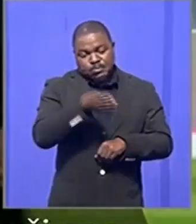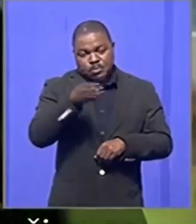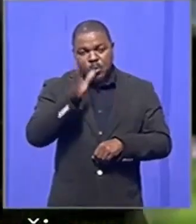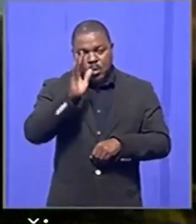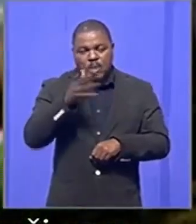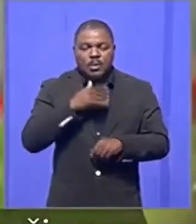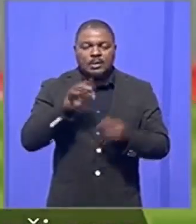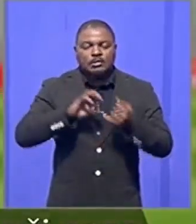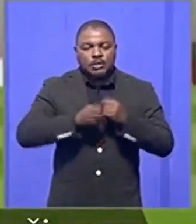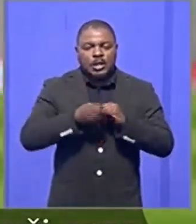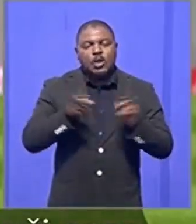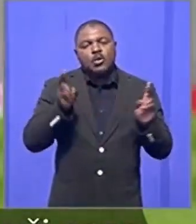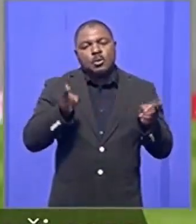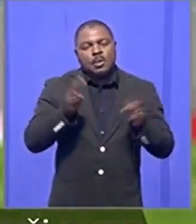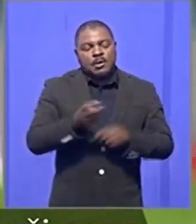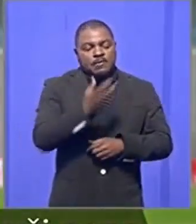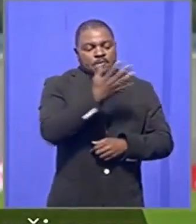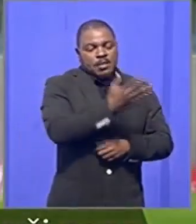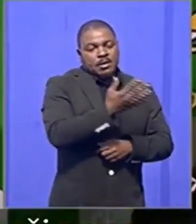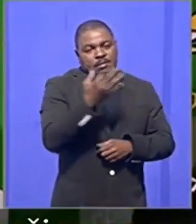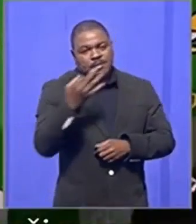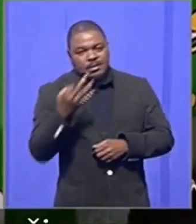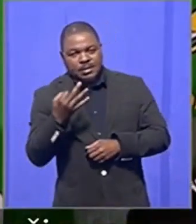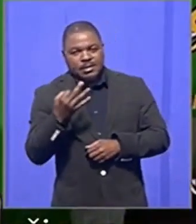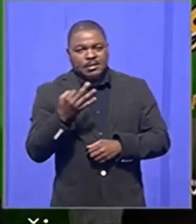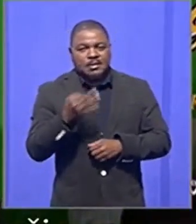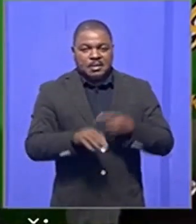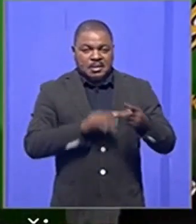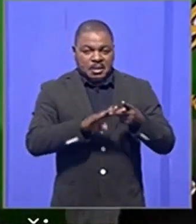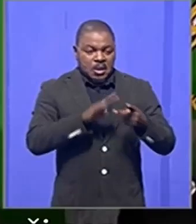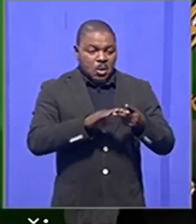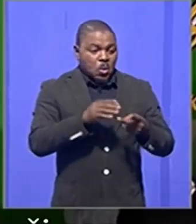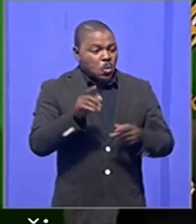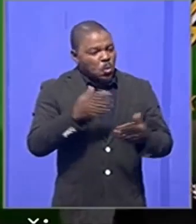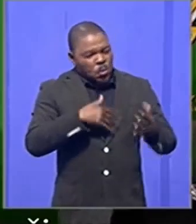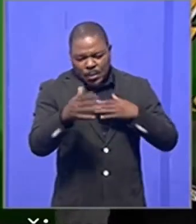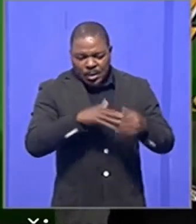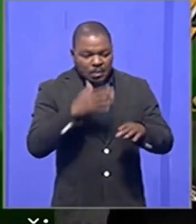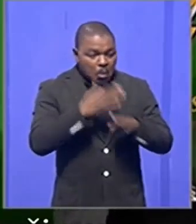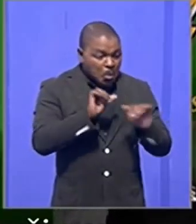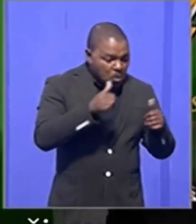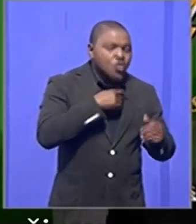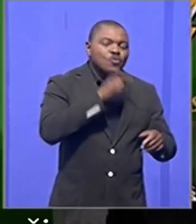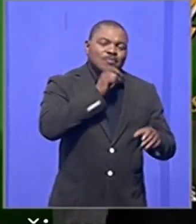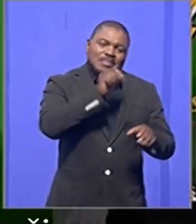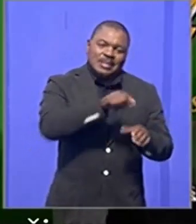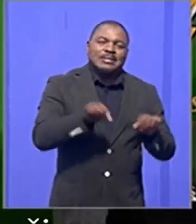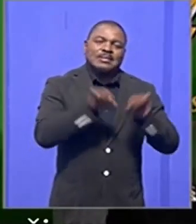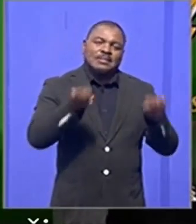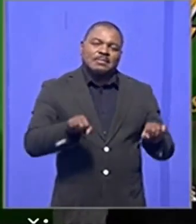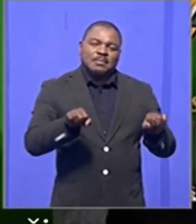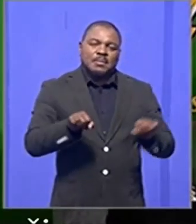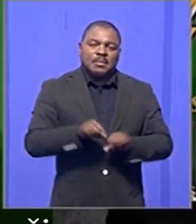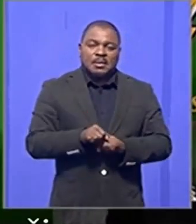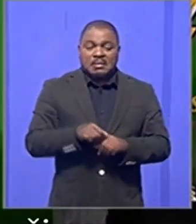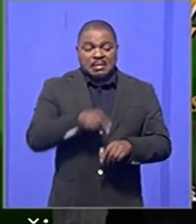going to go back to our normal 5-3 split. But like Sia is saying, that what works for us on a day, and you look at it, what the team